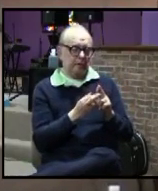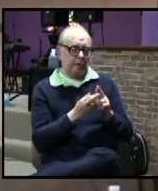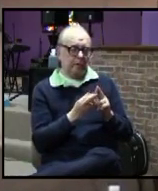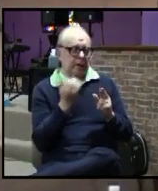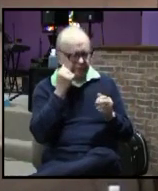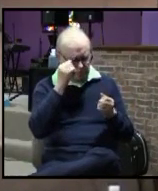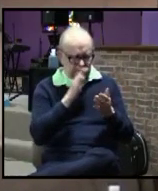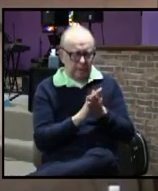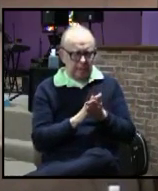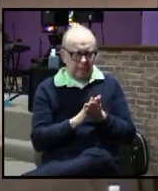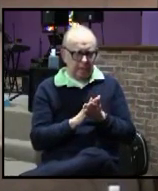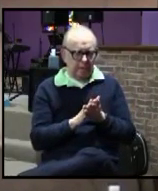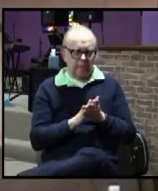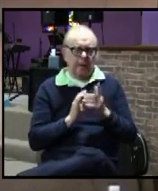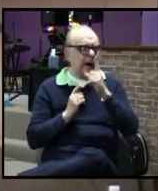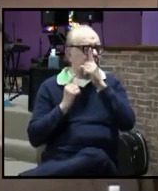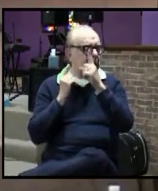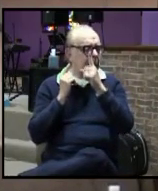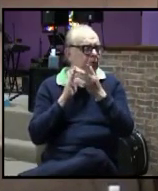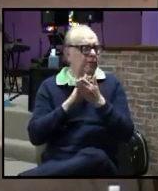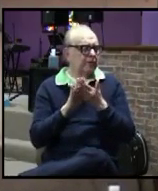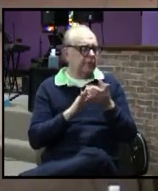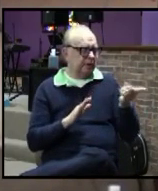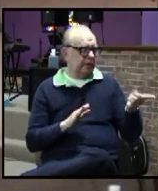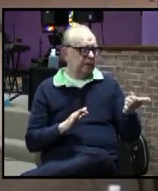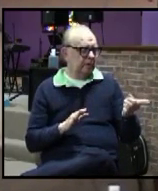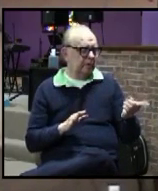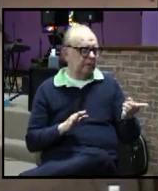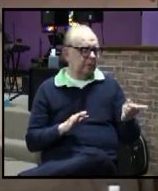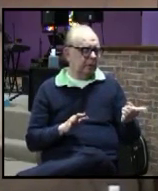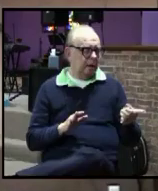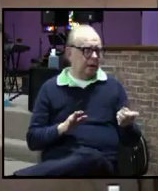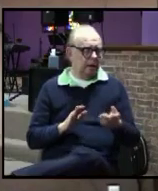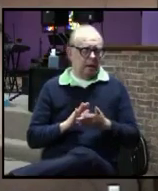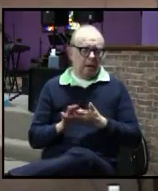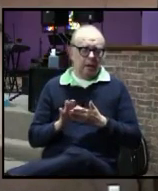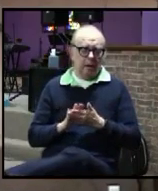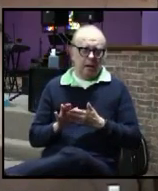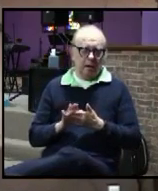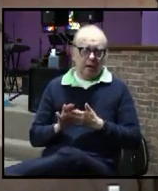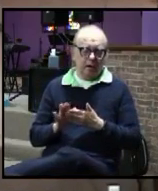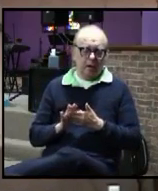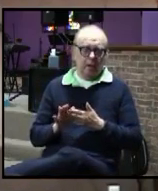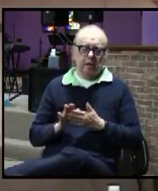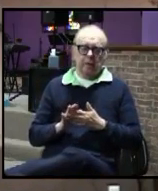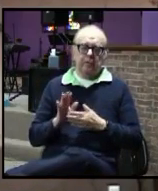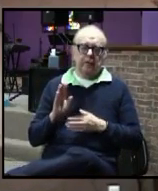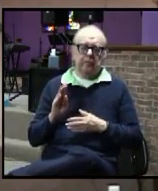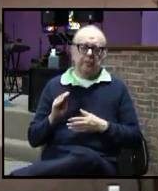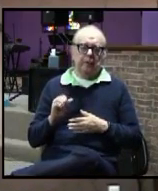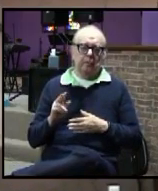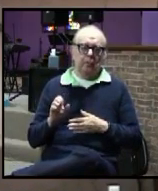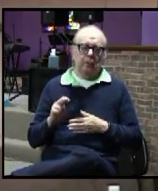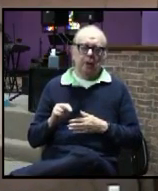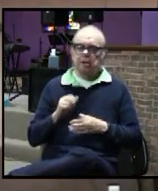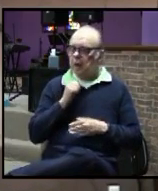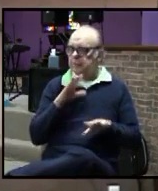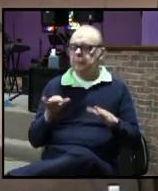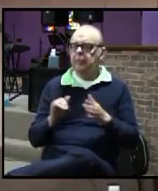you repent, if you believe, I will forgive you. And please forgive me, but you'd be a moron not to do that.